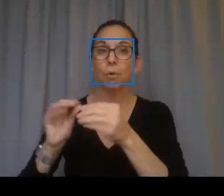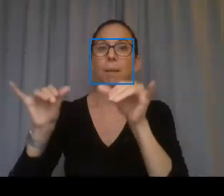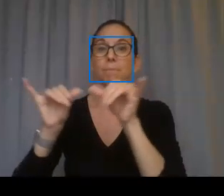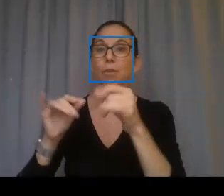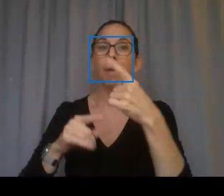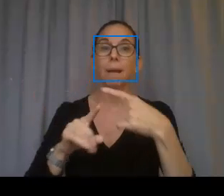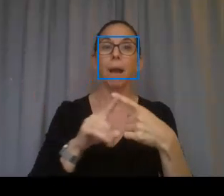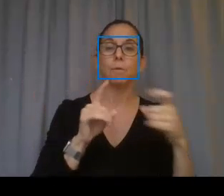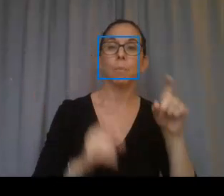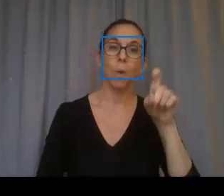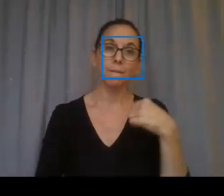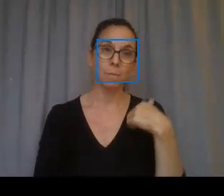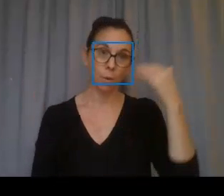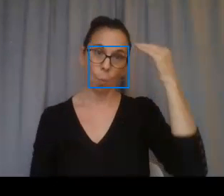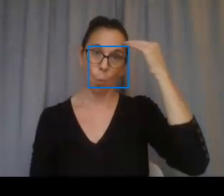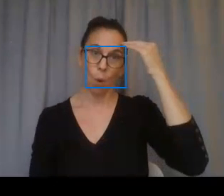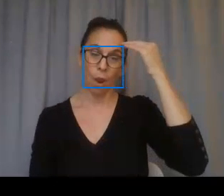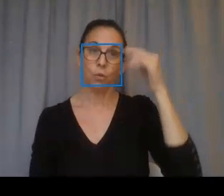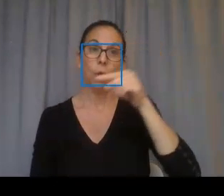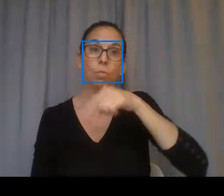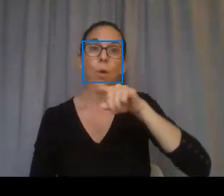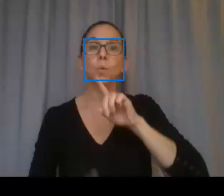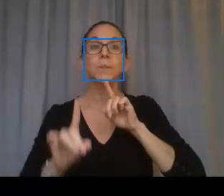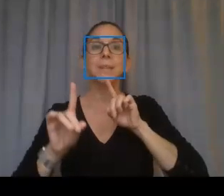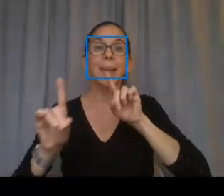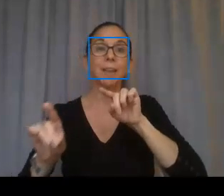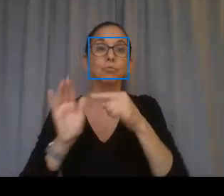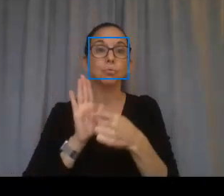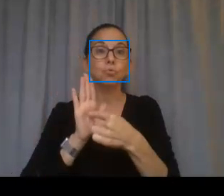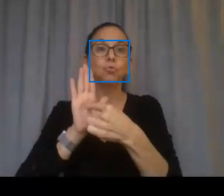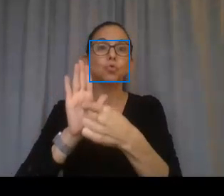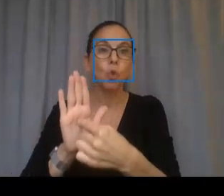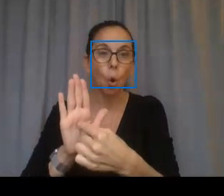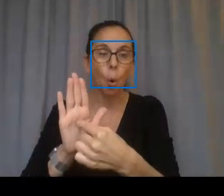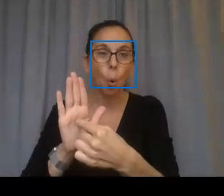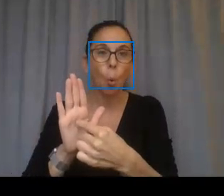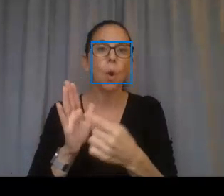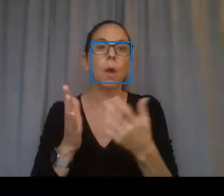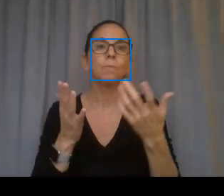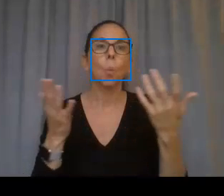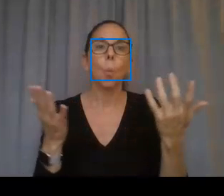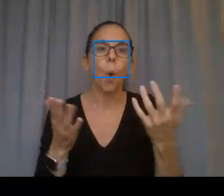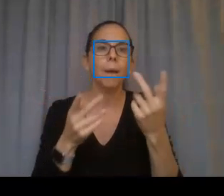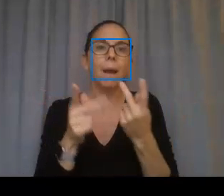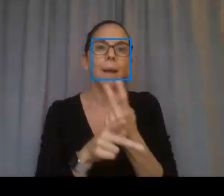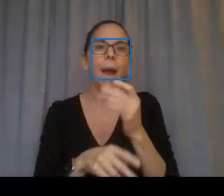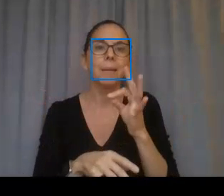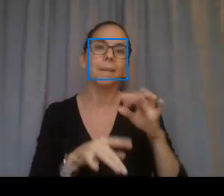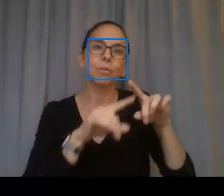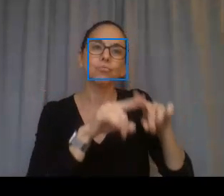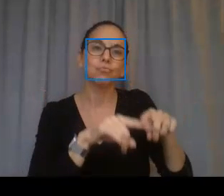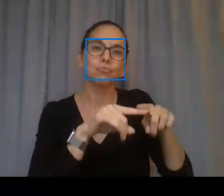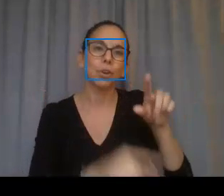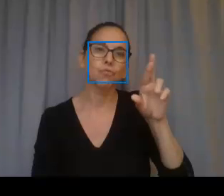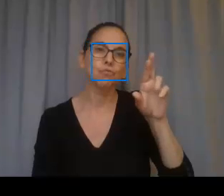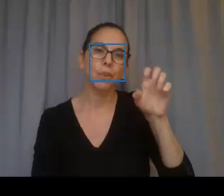be aware that those answers reflect the degree of reliability as